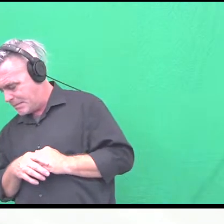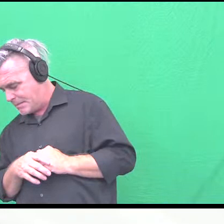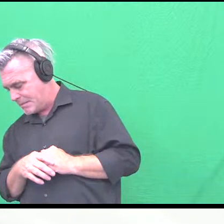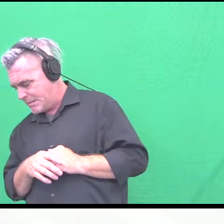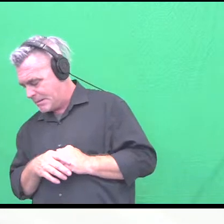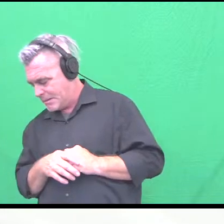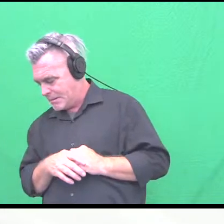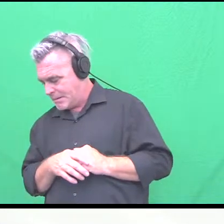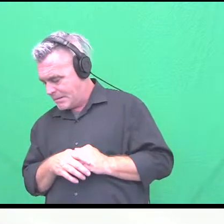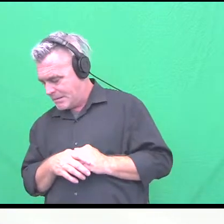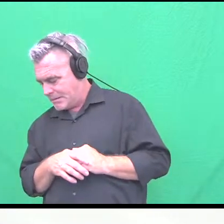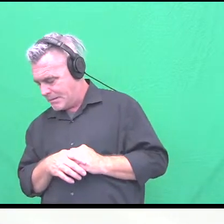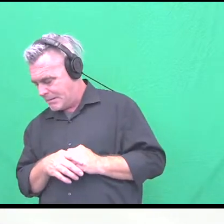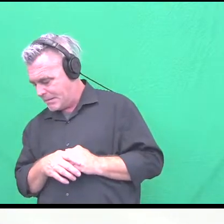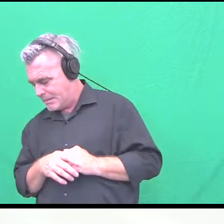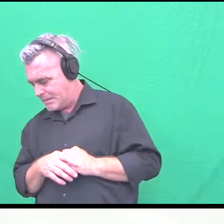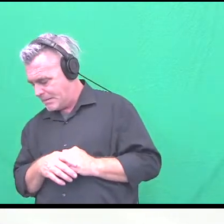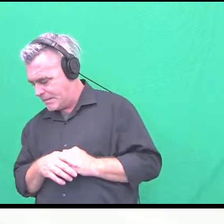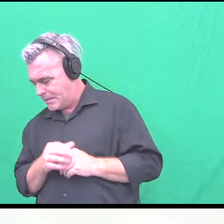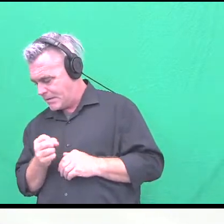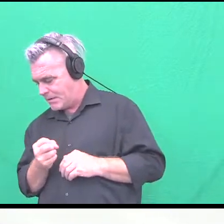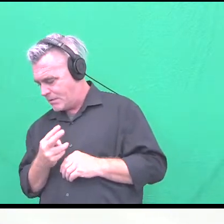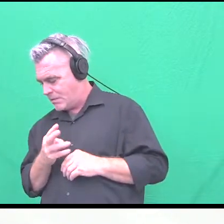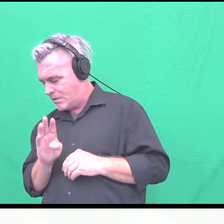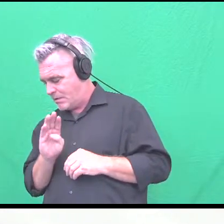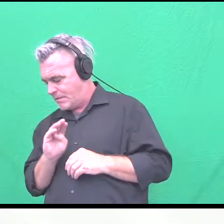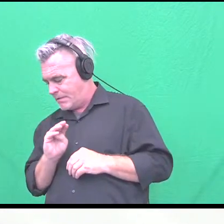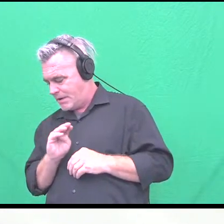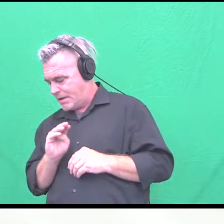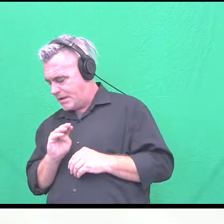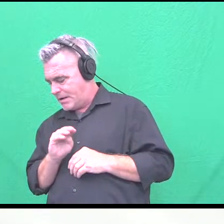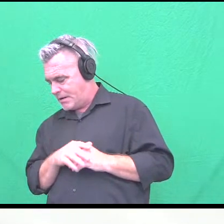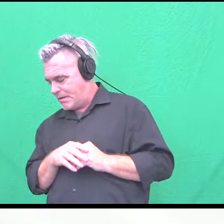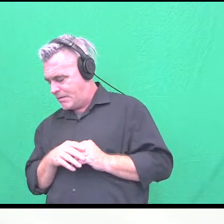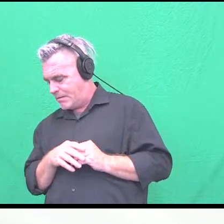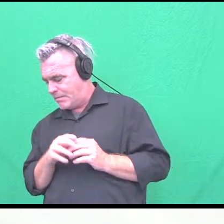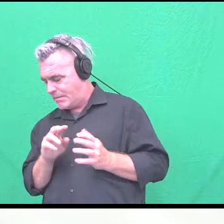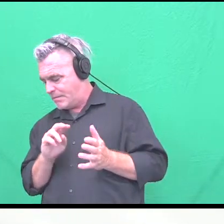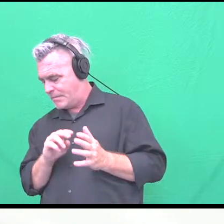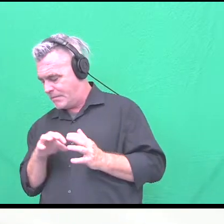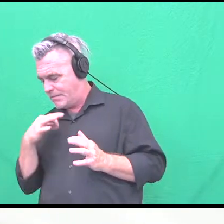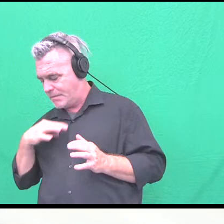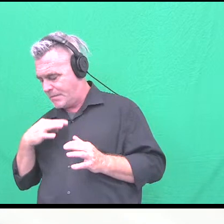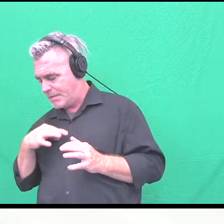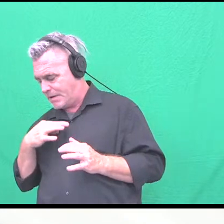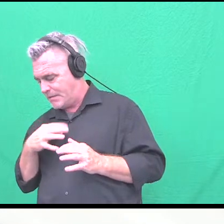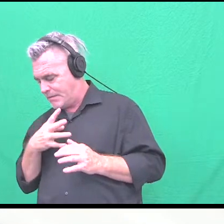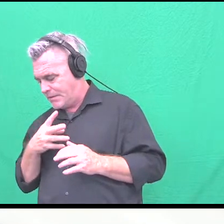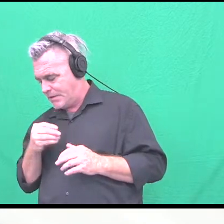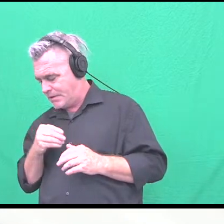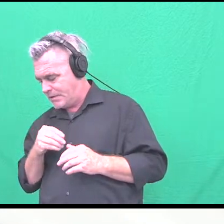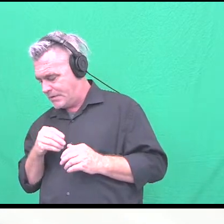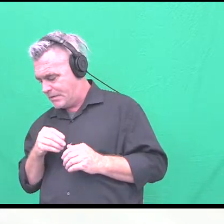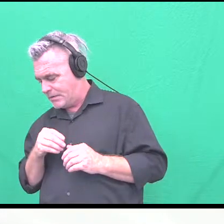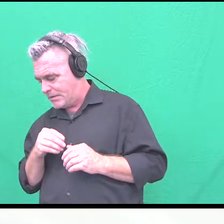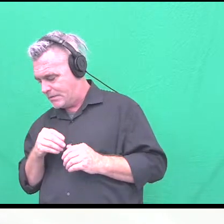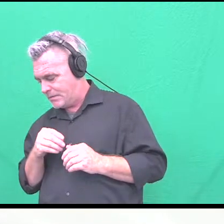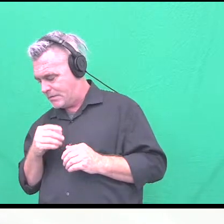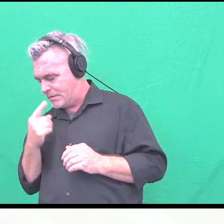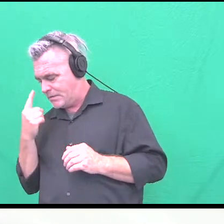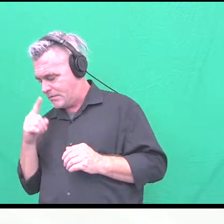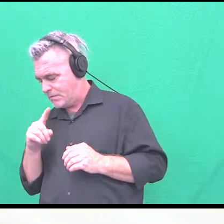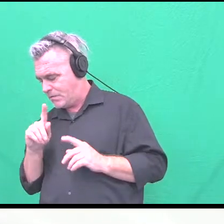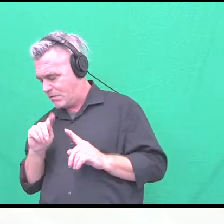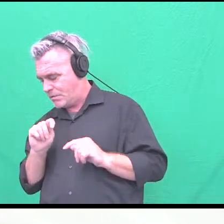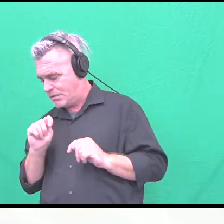Okay, and last 12M, approval of the Health and Welfare Benefits MOU between Palm Springs Unified School District and California